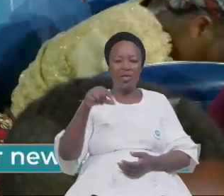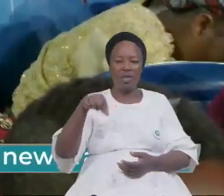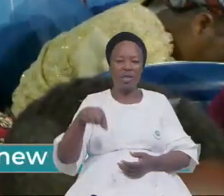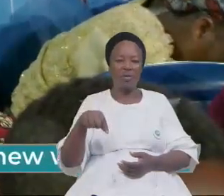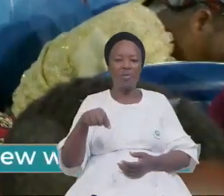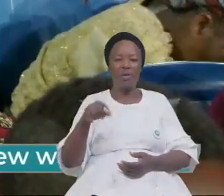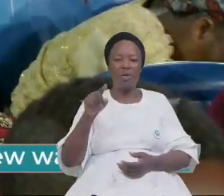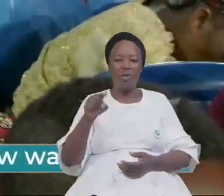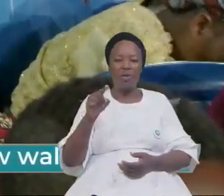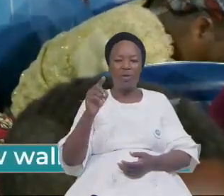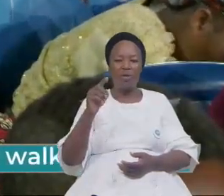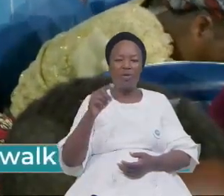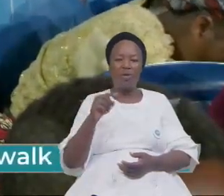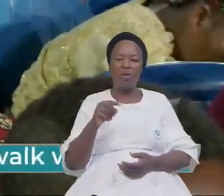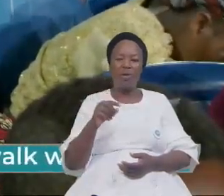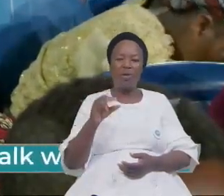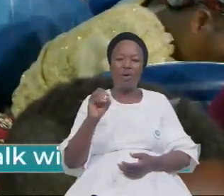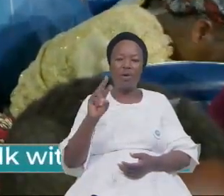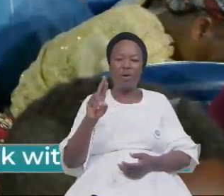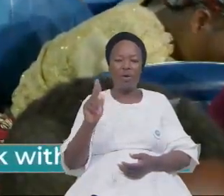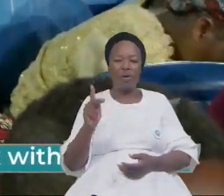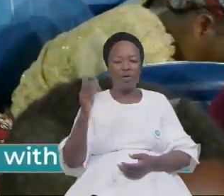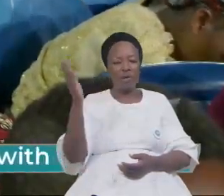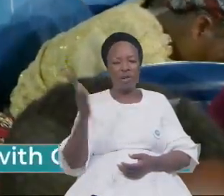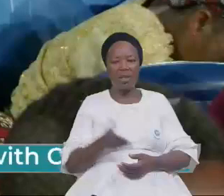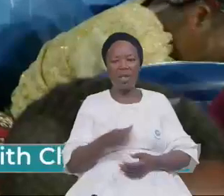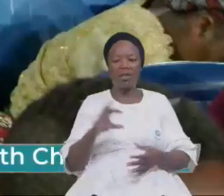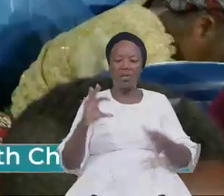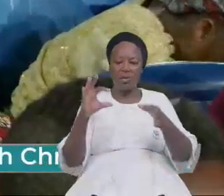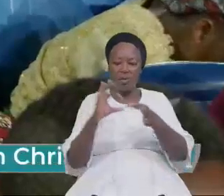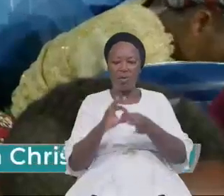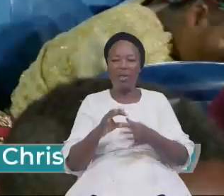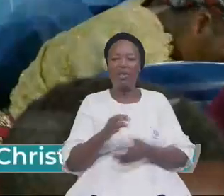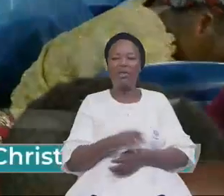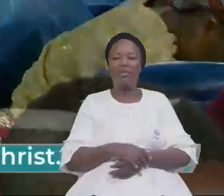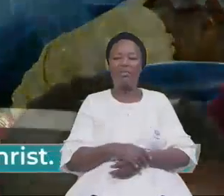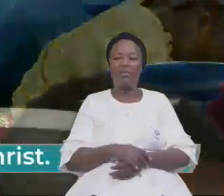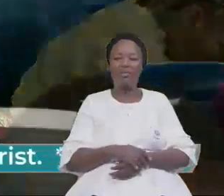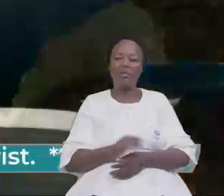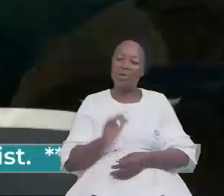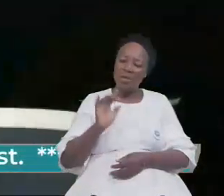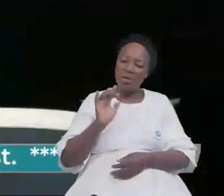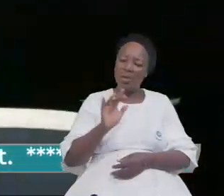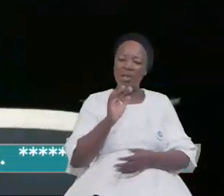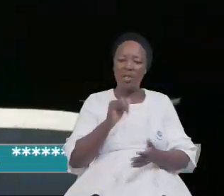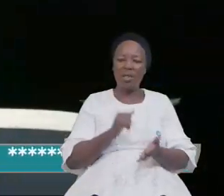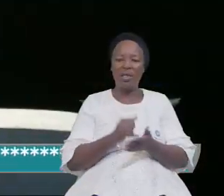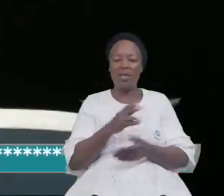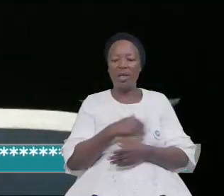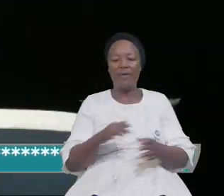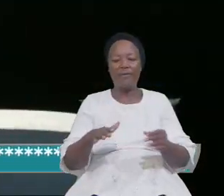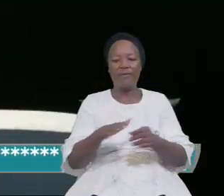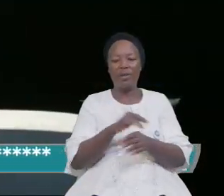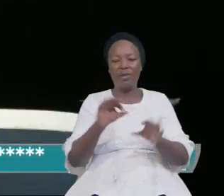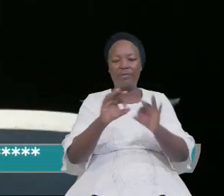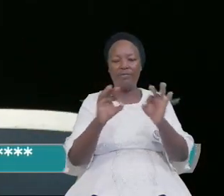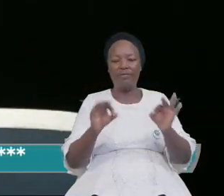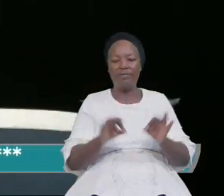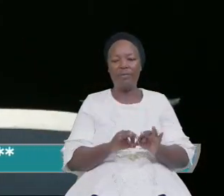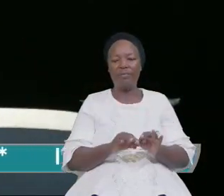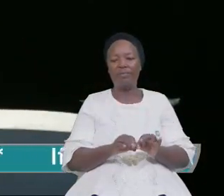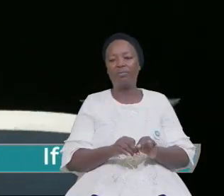gckhq.org/connect. Below your player, click it and fill the form, so we might assist